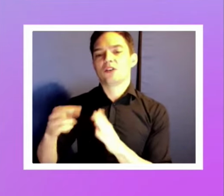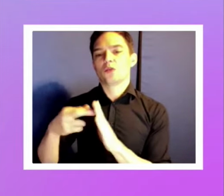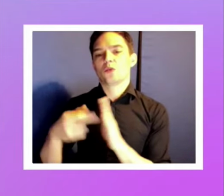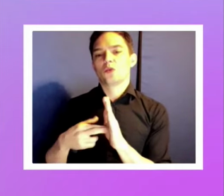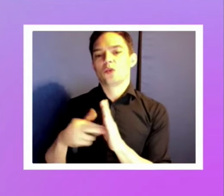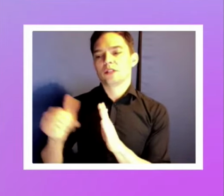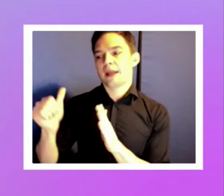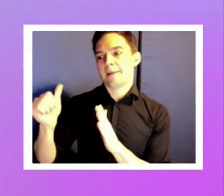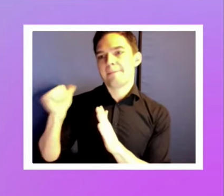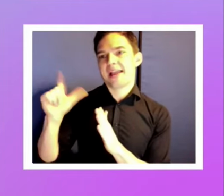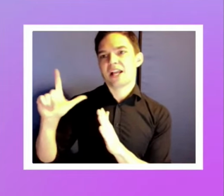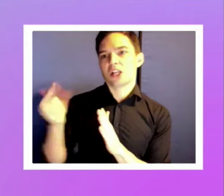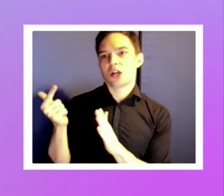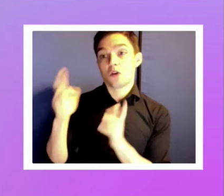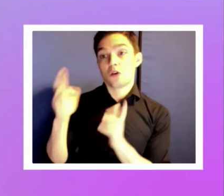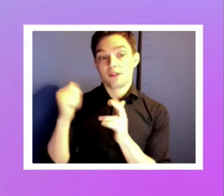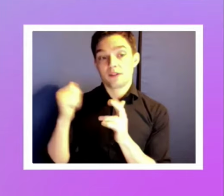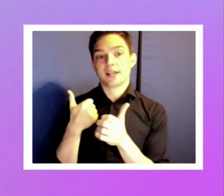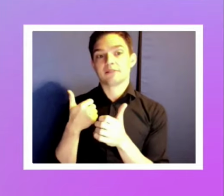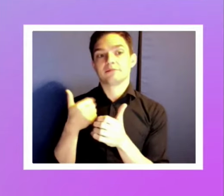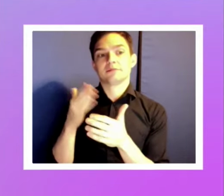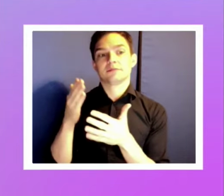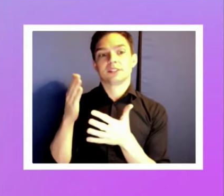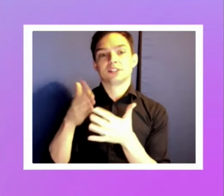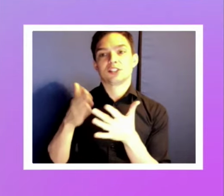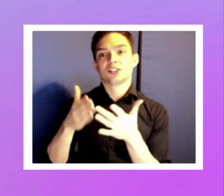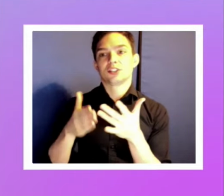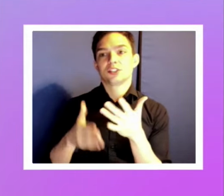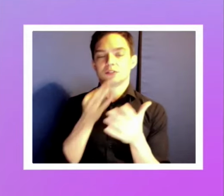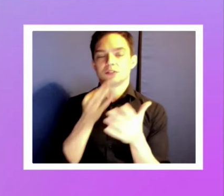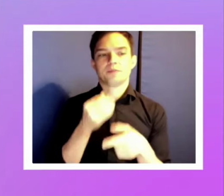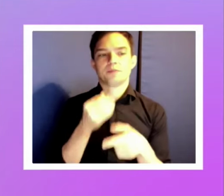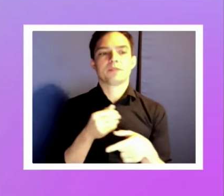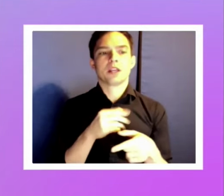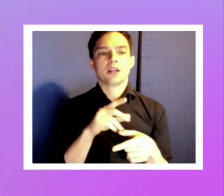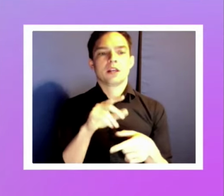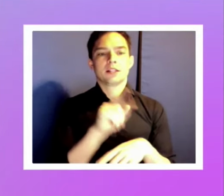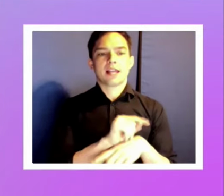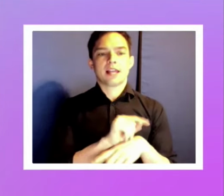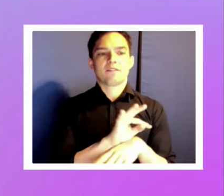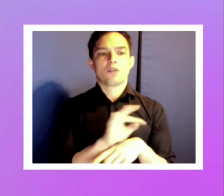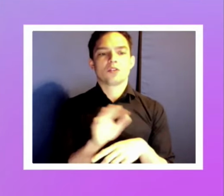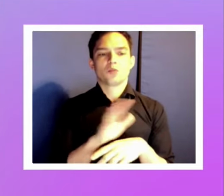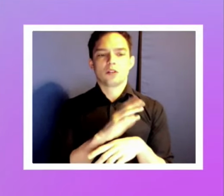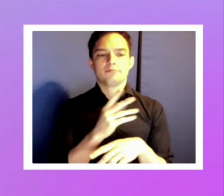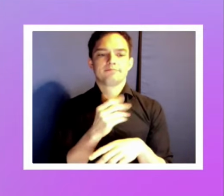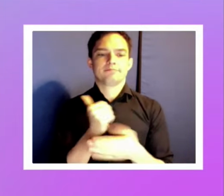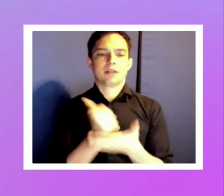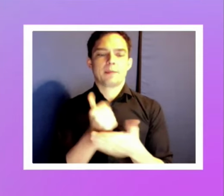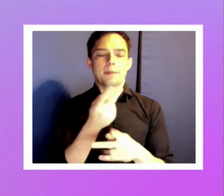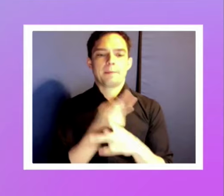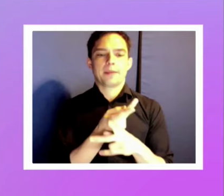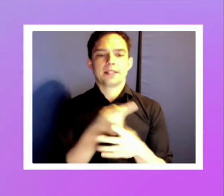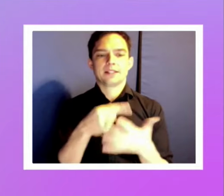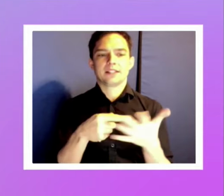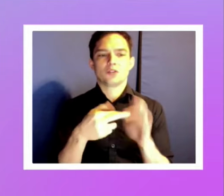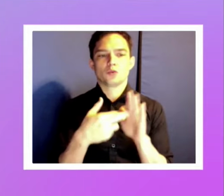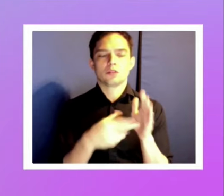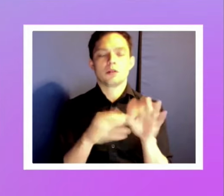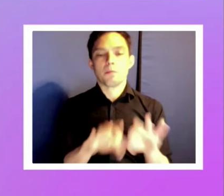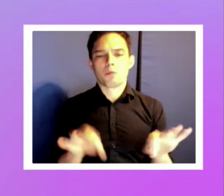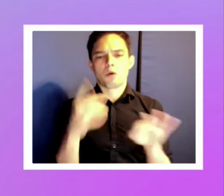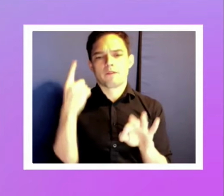that we can do that. The task force will continue to maintain these rules. It is very important for the